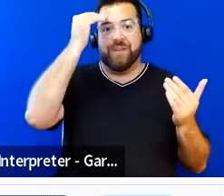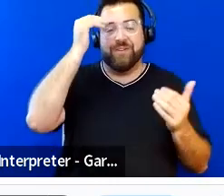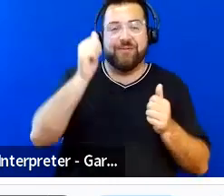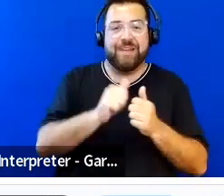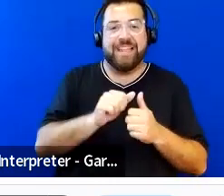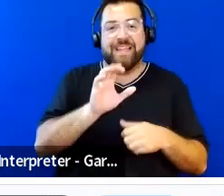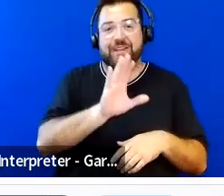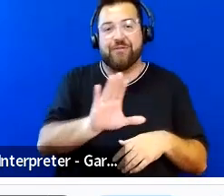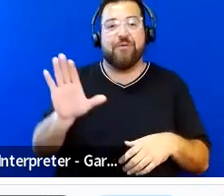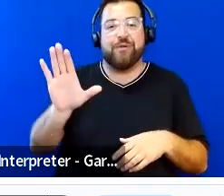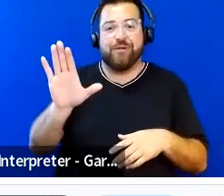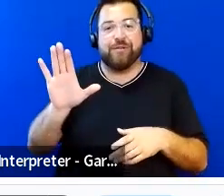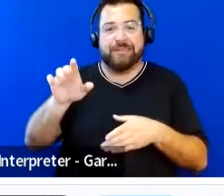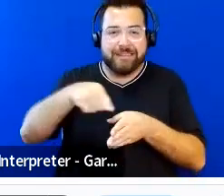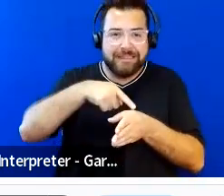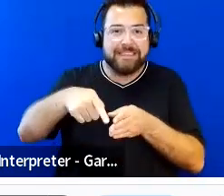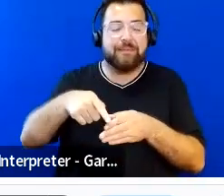your discipline.